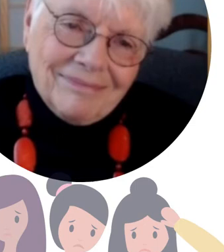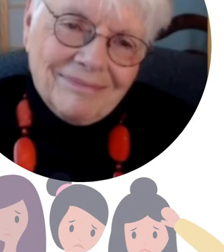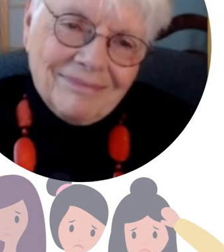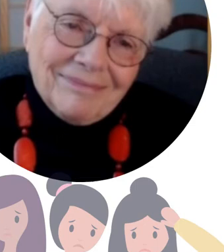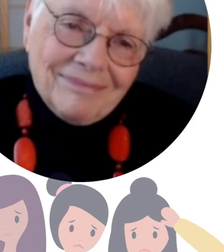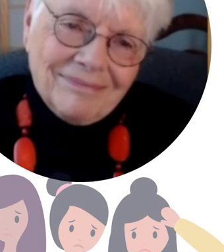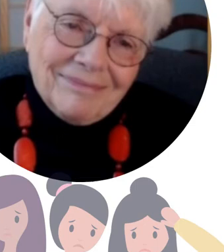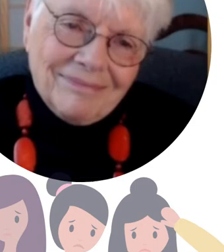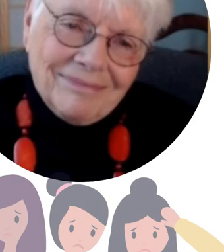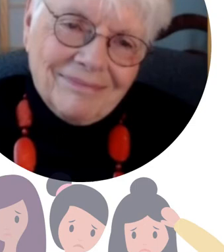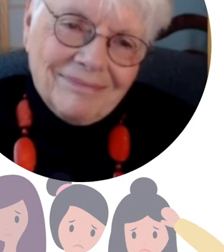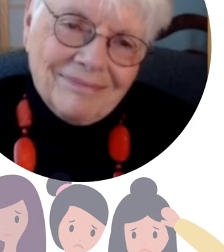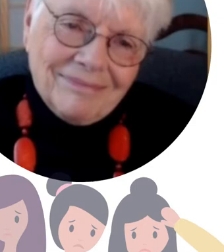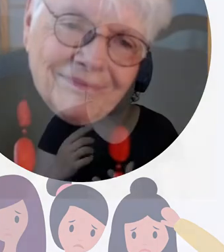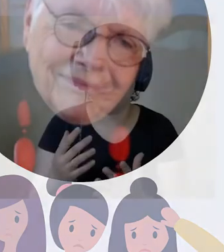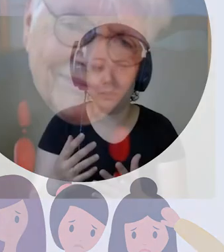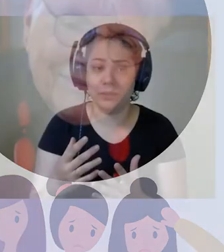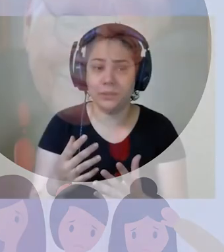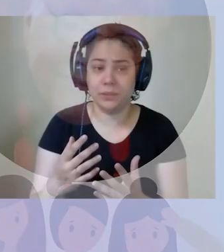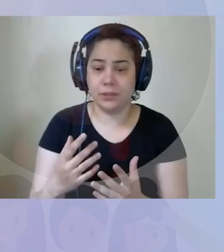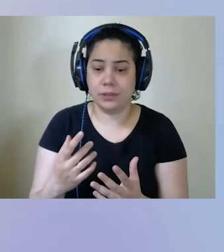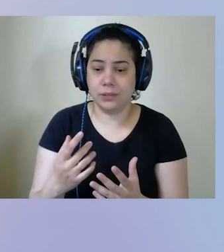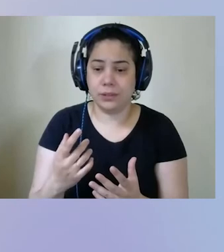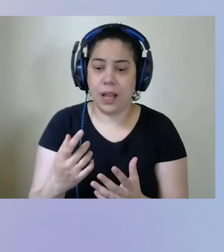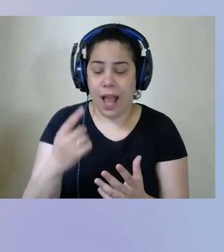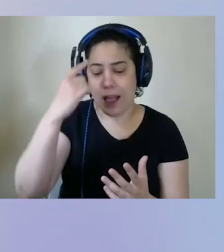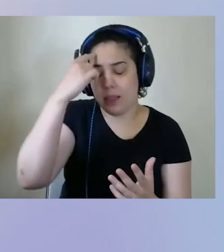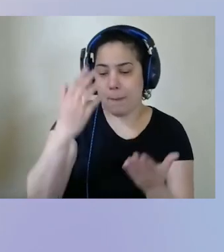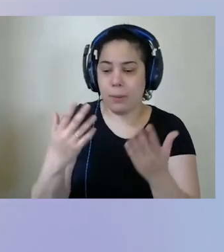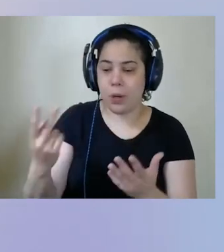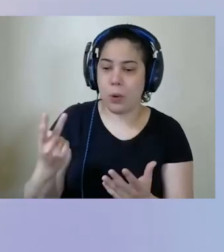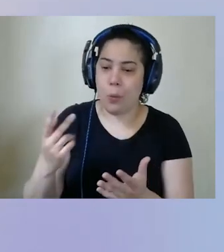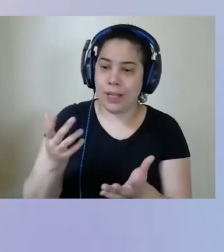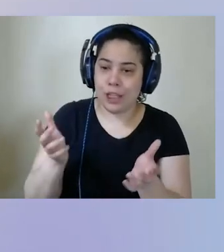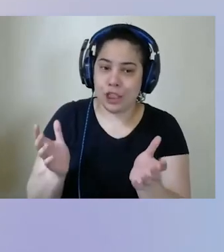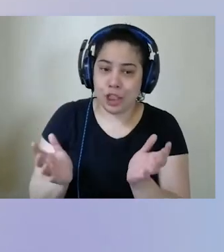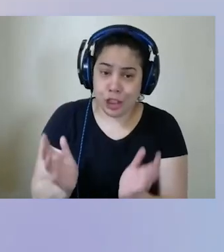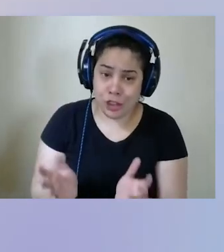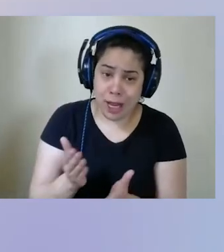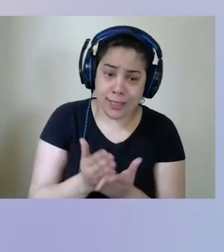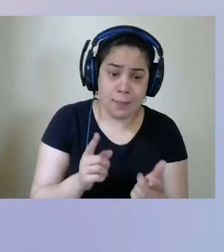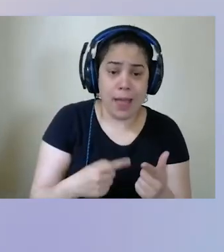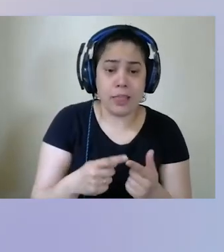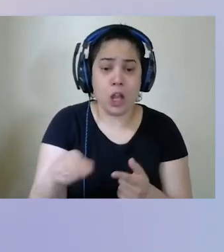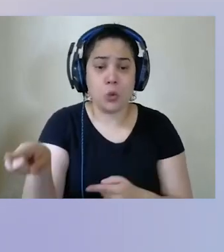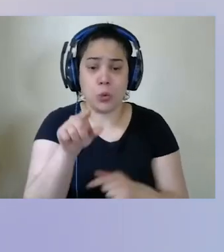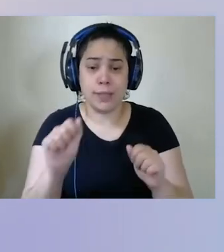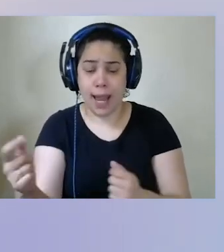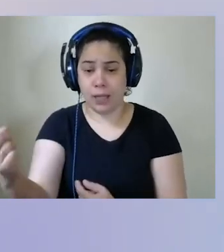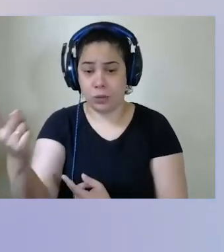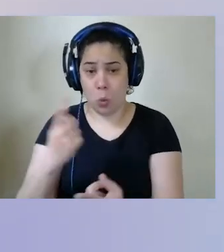So I just will start a little, and hopefully Lars and I will chat some, and that you will ask questions as you